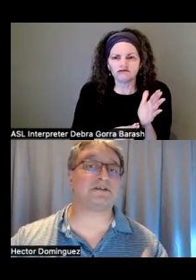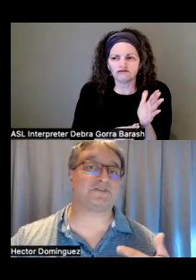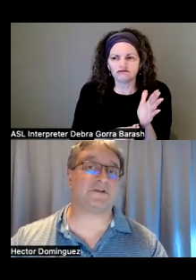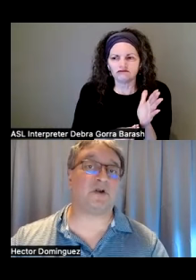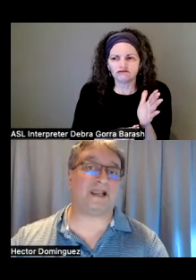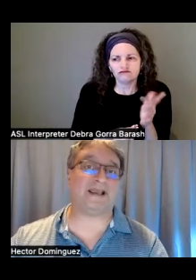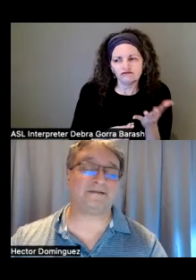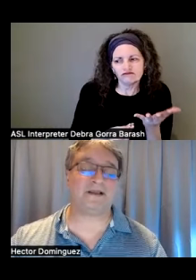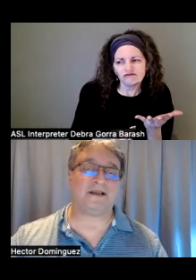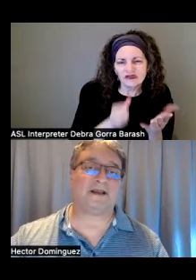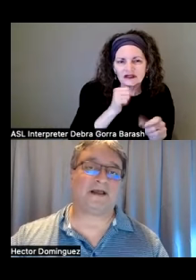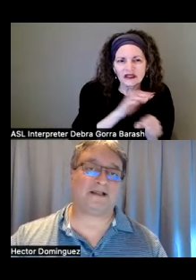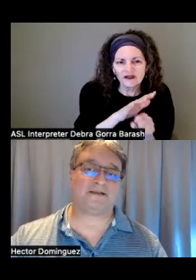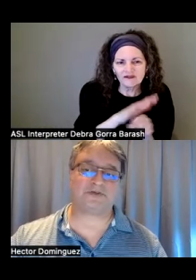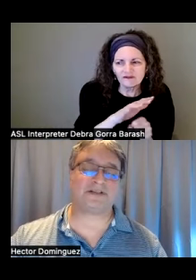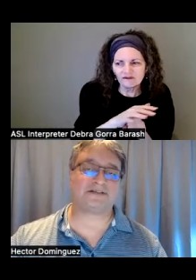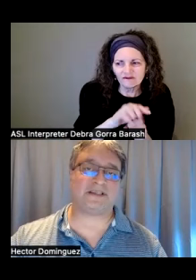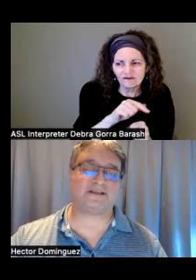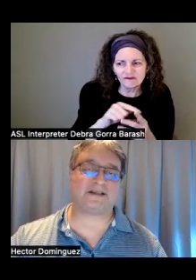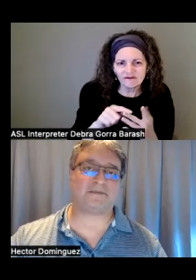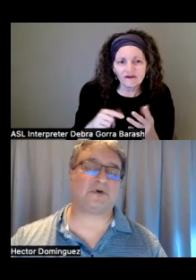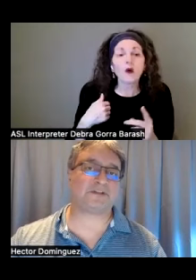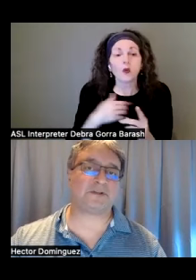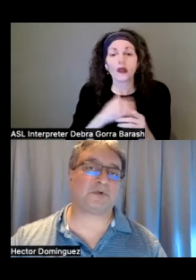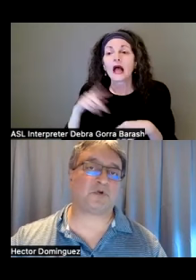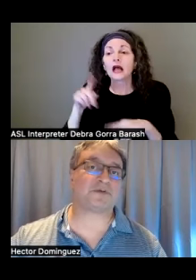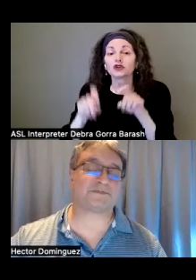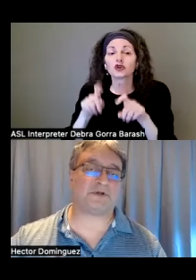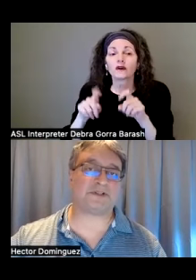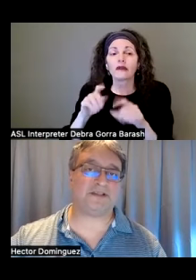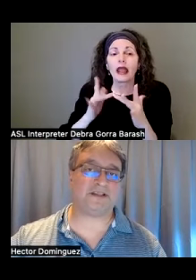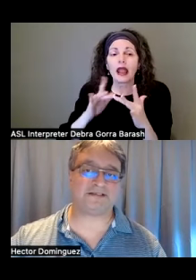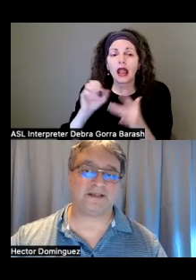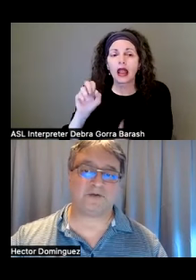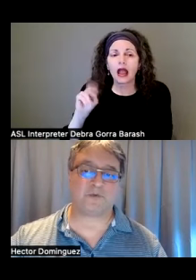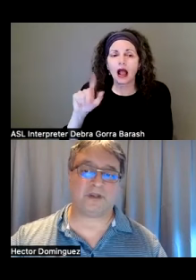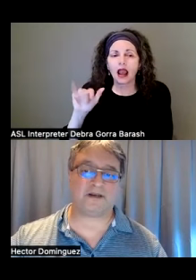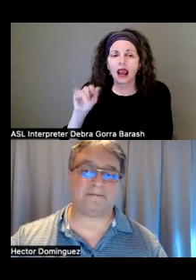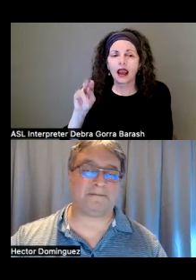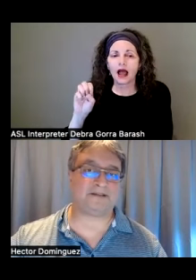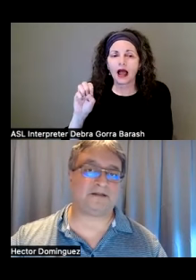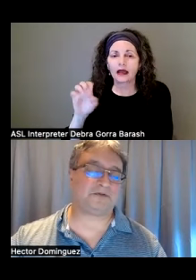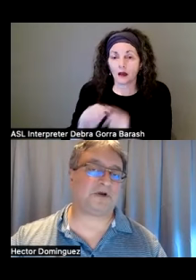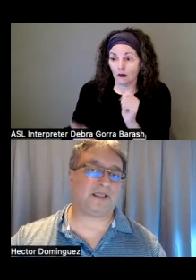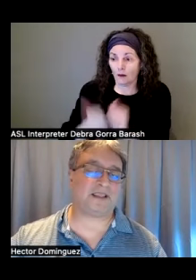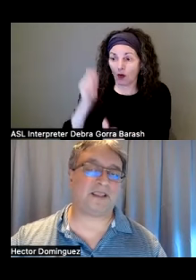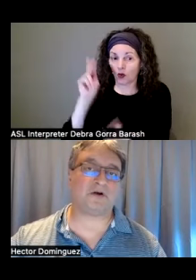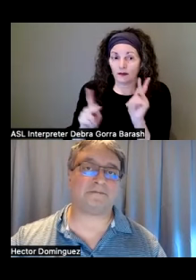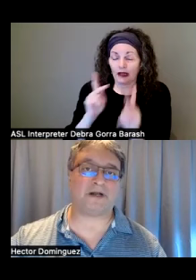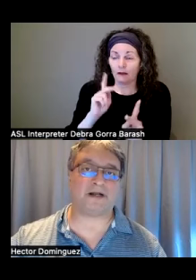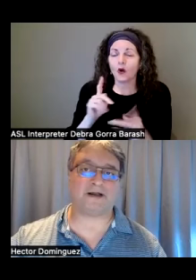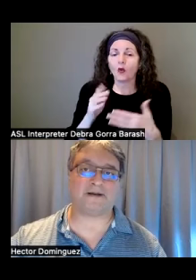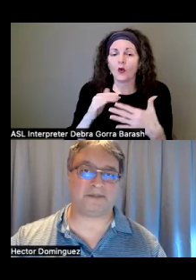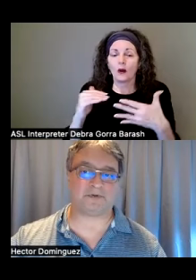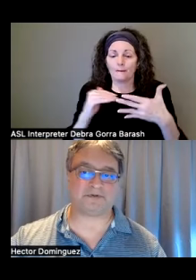was a survey online, and you can see that most of the people who responded these were middle to high